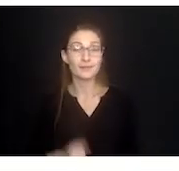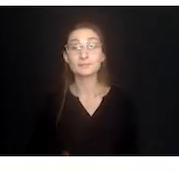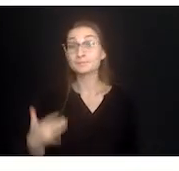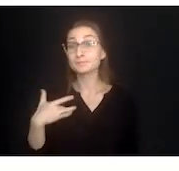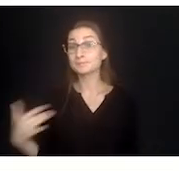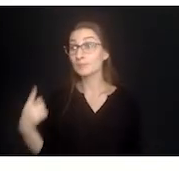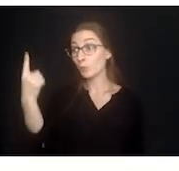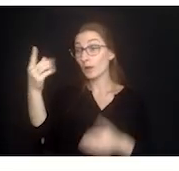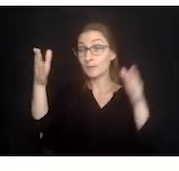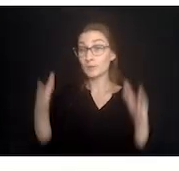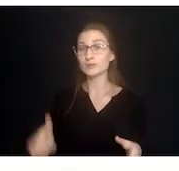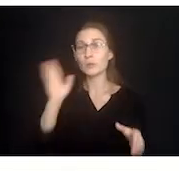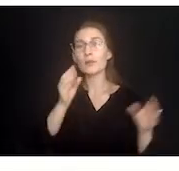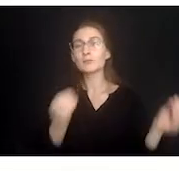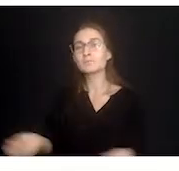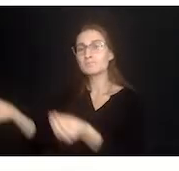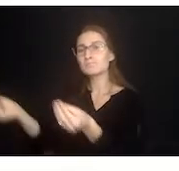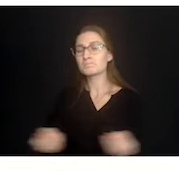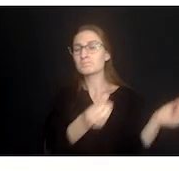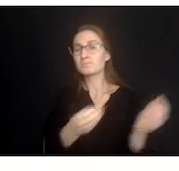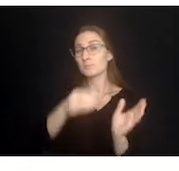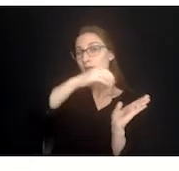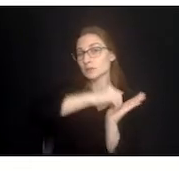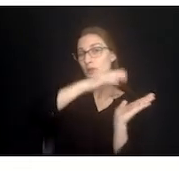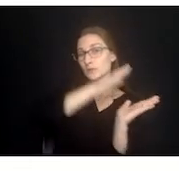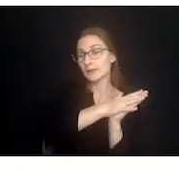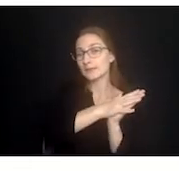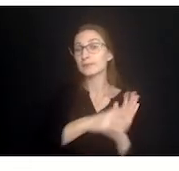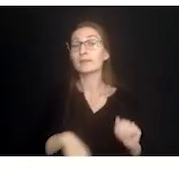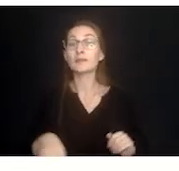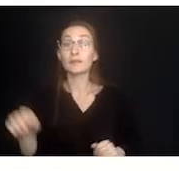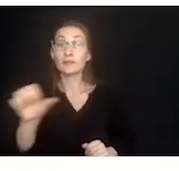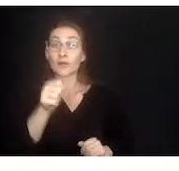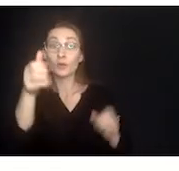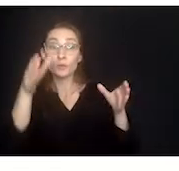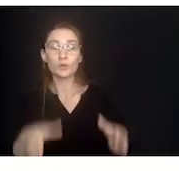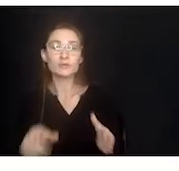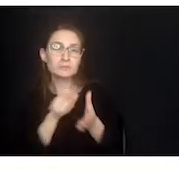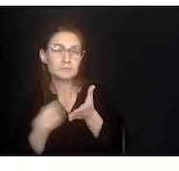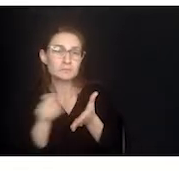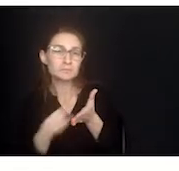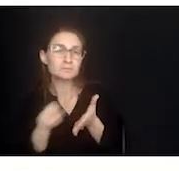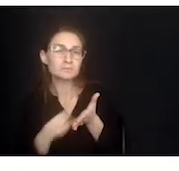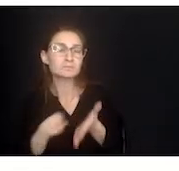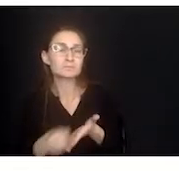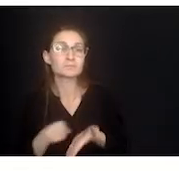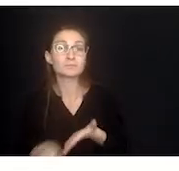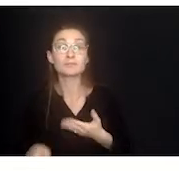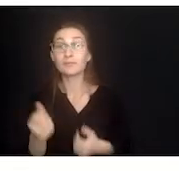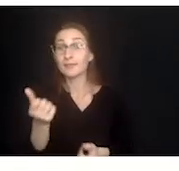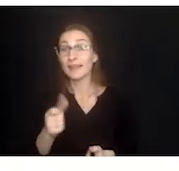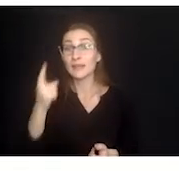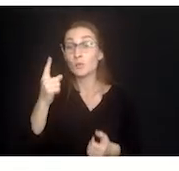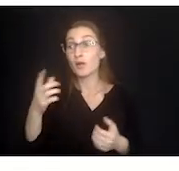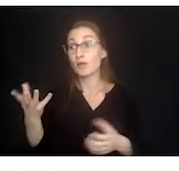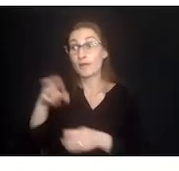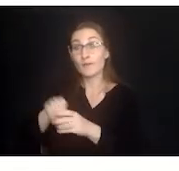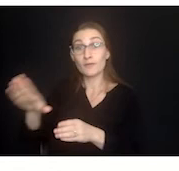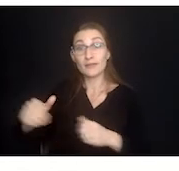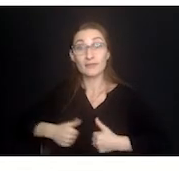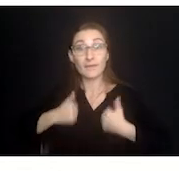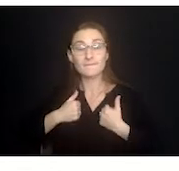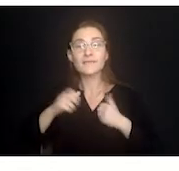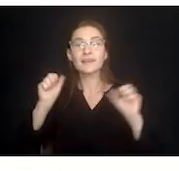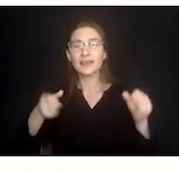one person who documents things and another who helps by taking notes. And all members of the IEP behavior and